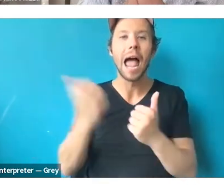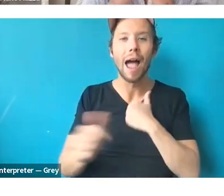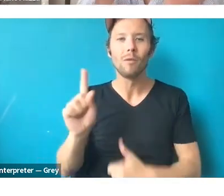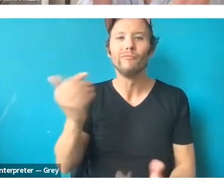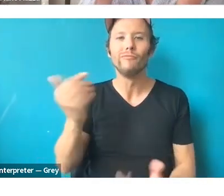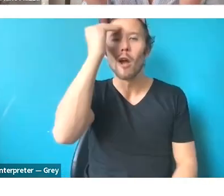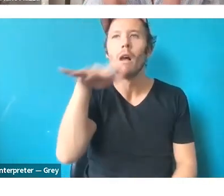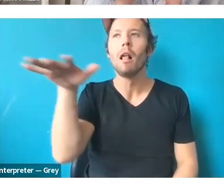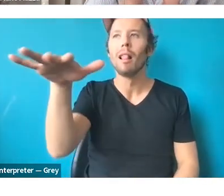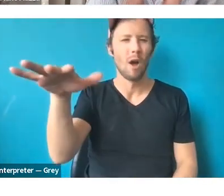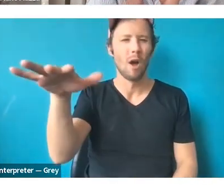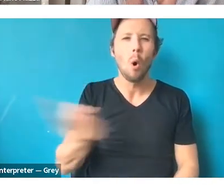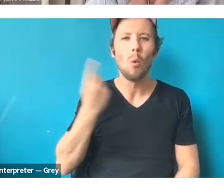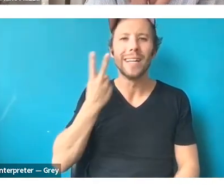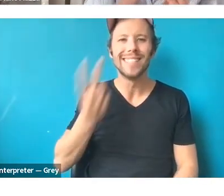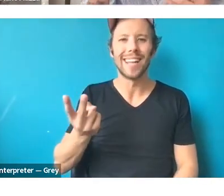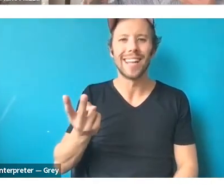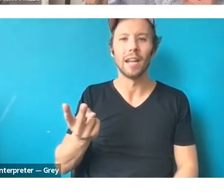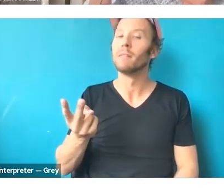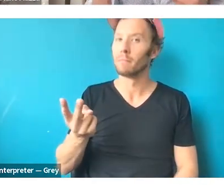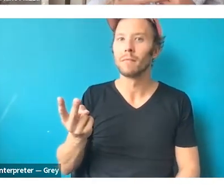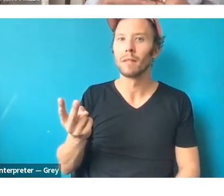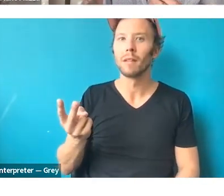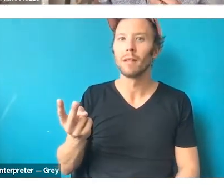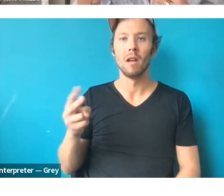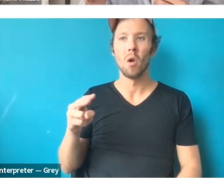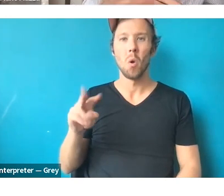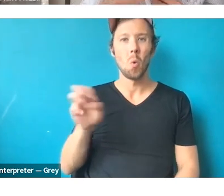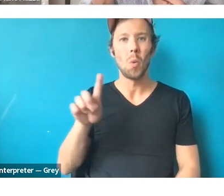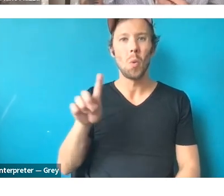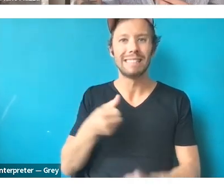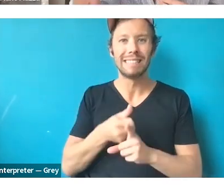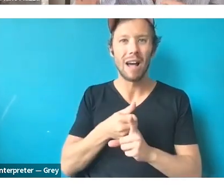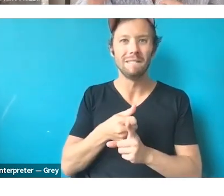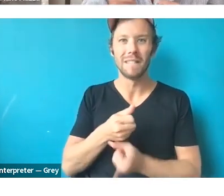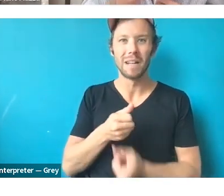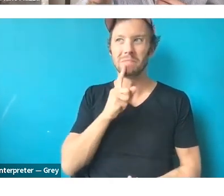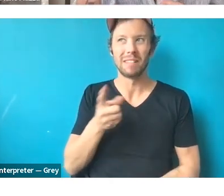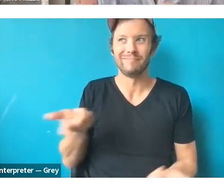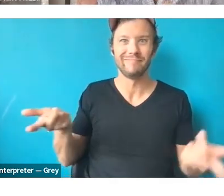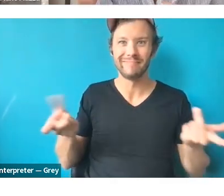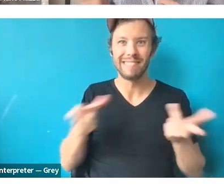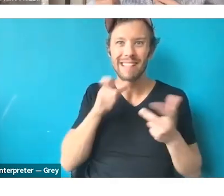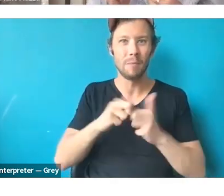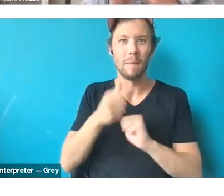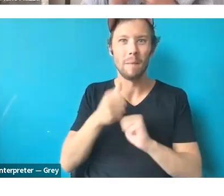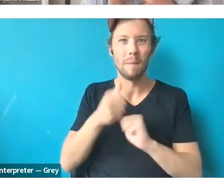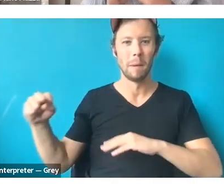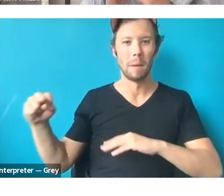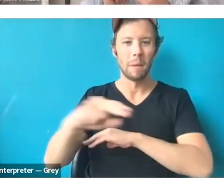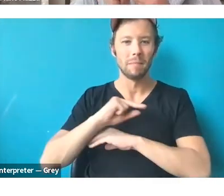mindful of the way that we forage, right? You only take what you need, but for something that is considered invasive, like a Japanese knotweed or